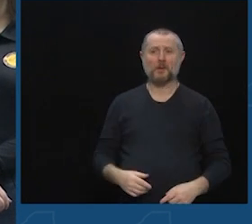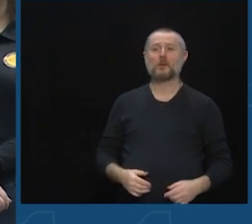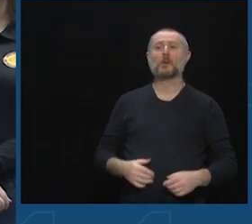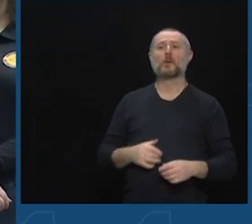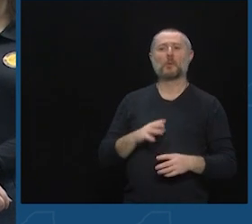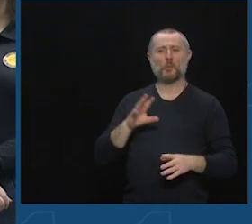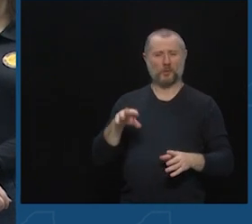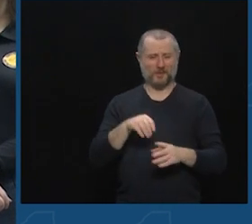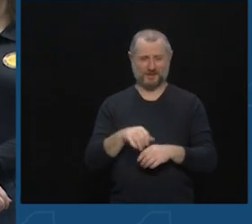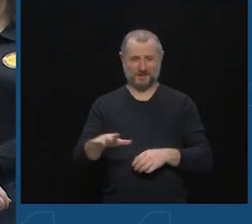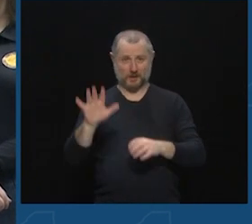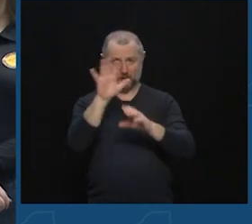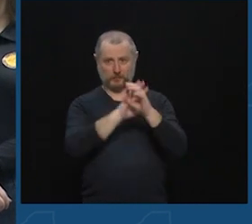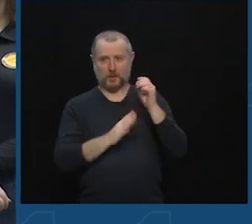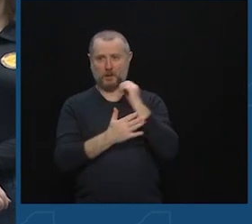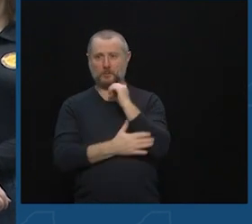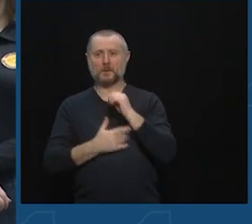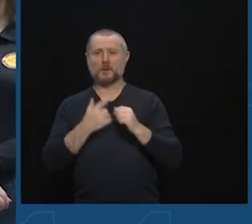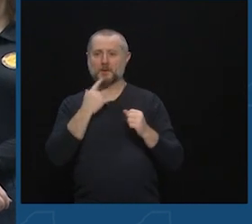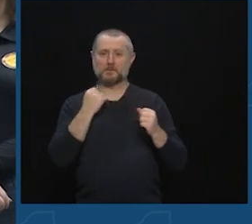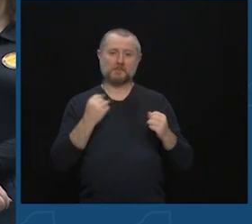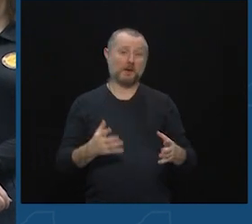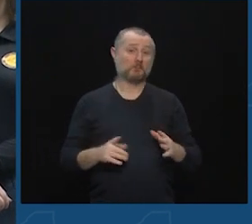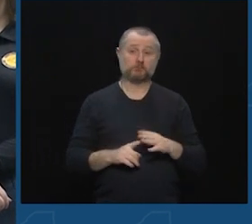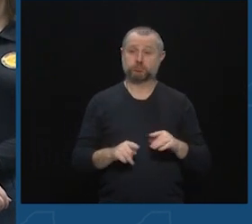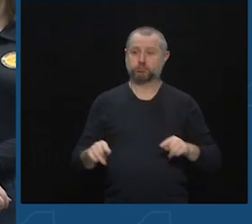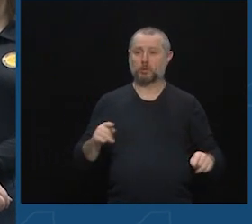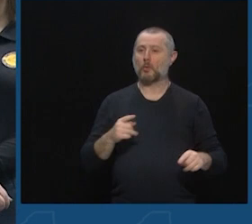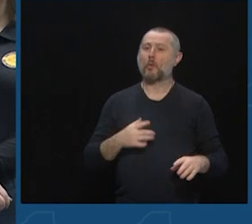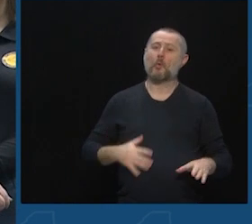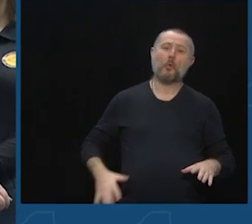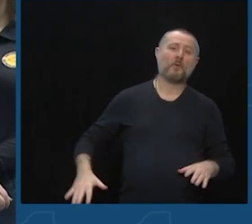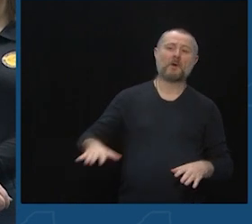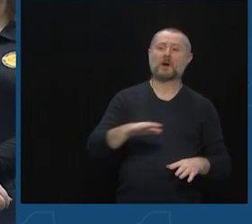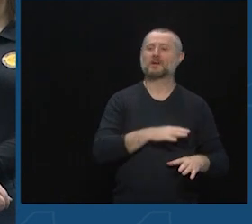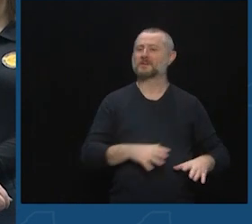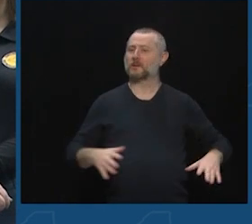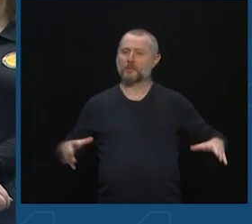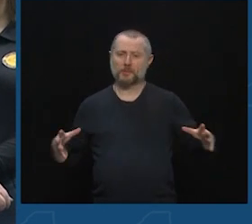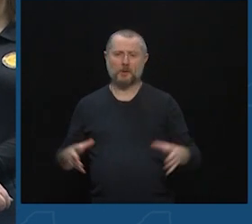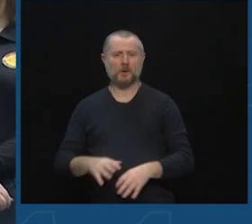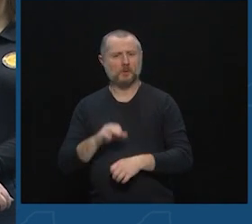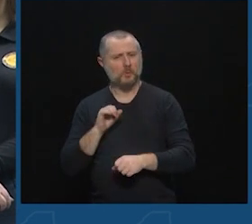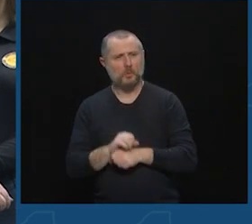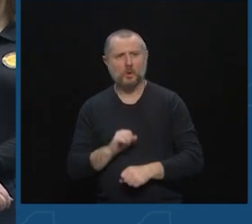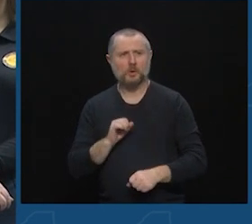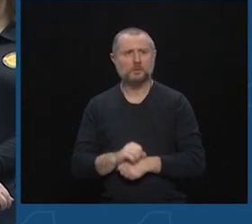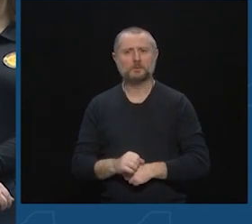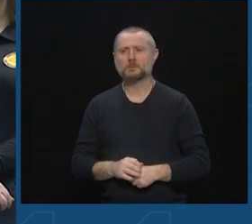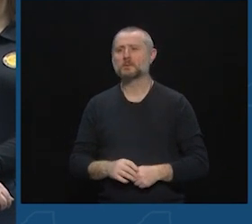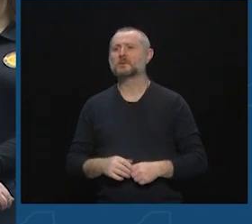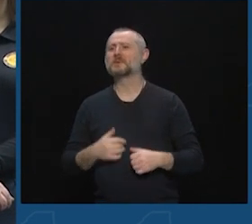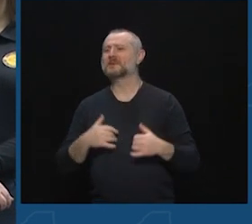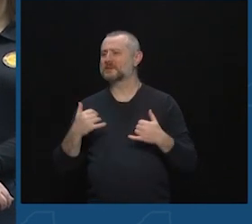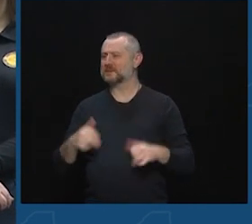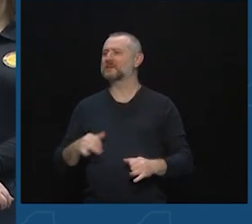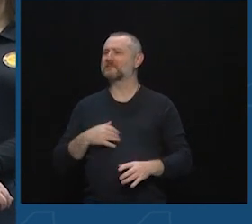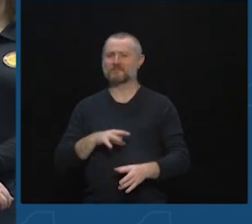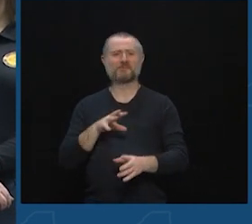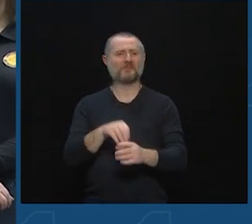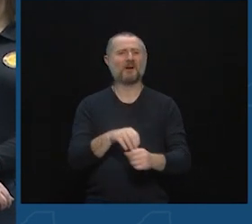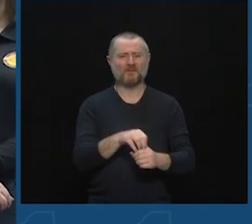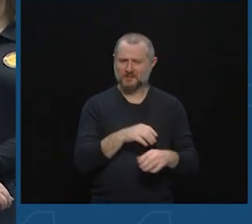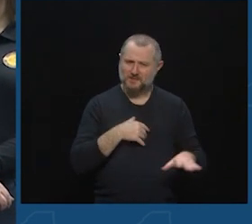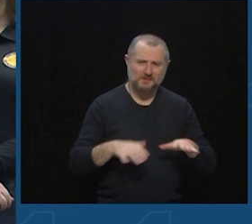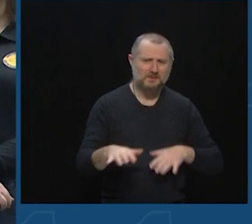county, excuse me. And this is an all-hands-on-deck event for all of us at Central Hudson. Employees remain fully engaged in this effort. As the